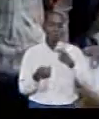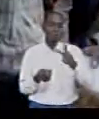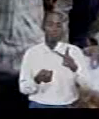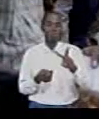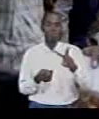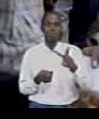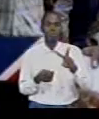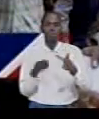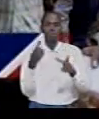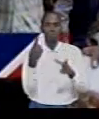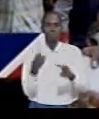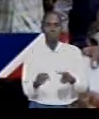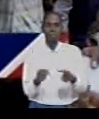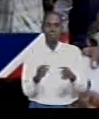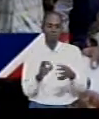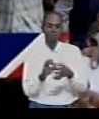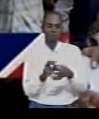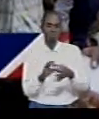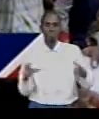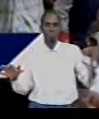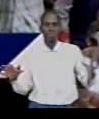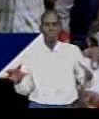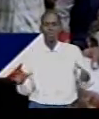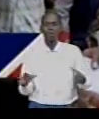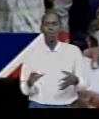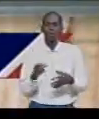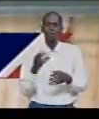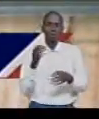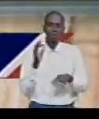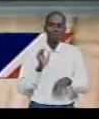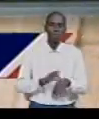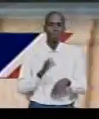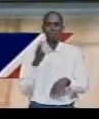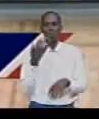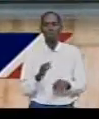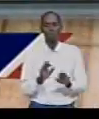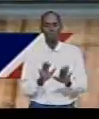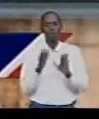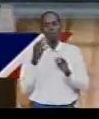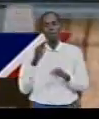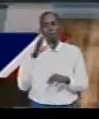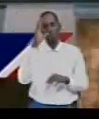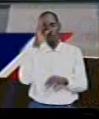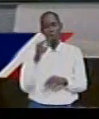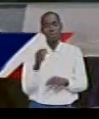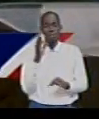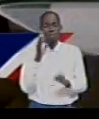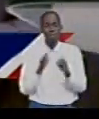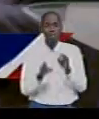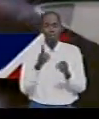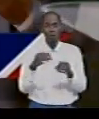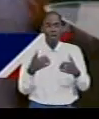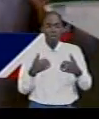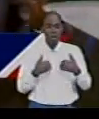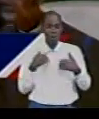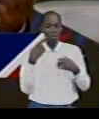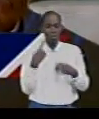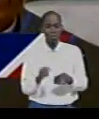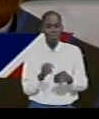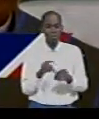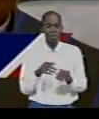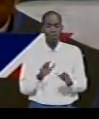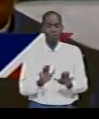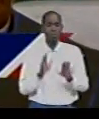disabling effect of the fear of man. If you have the fear of man, it disables